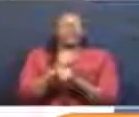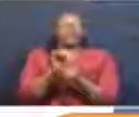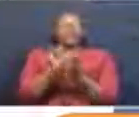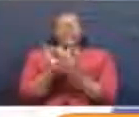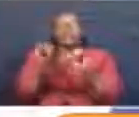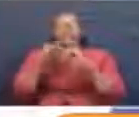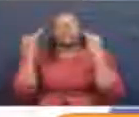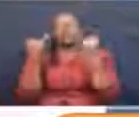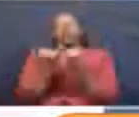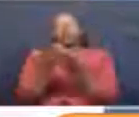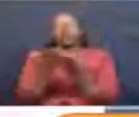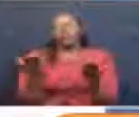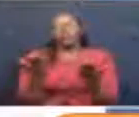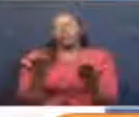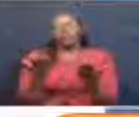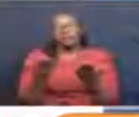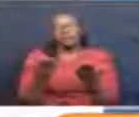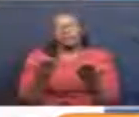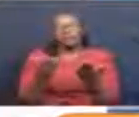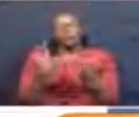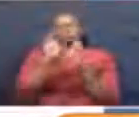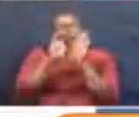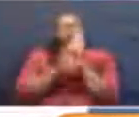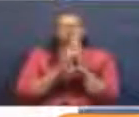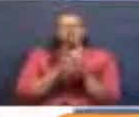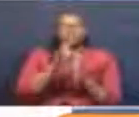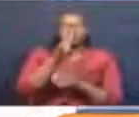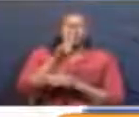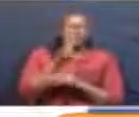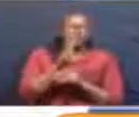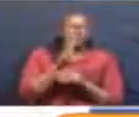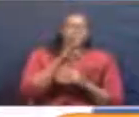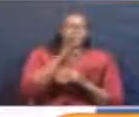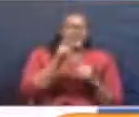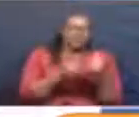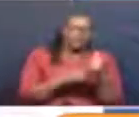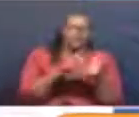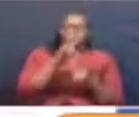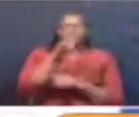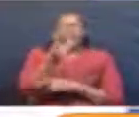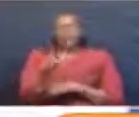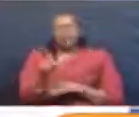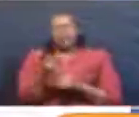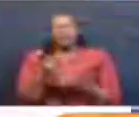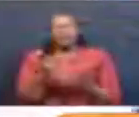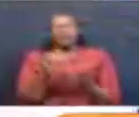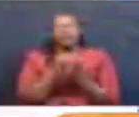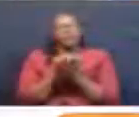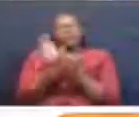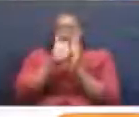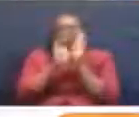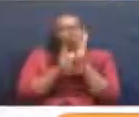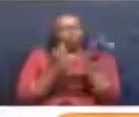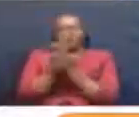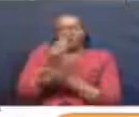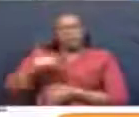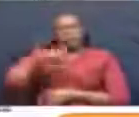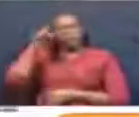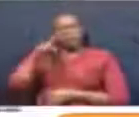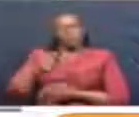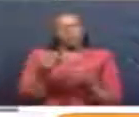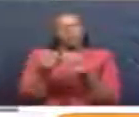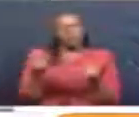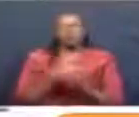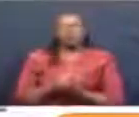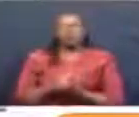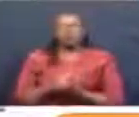a constitutional thing. Yes. Article 26, Article 42 and 43, this is a constitutional right that we must be